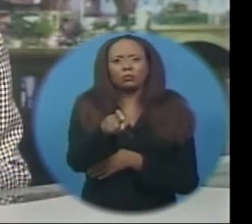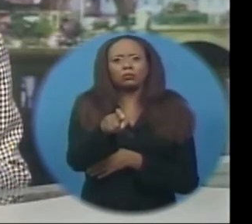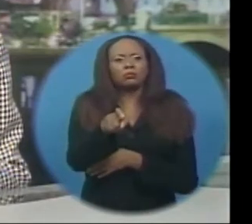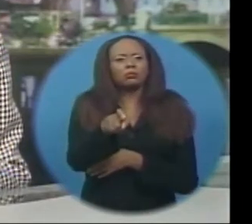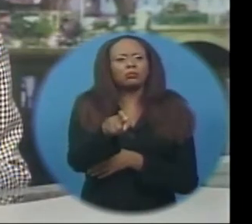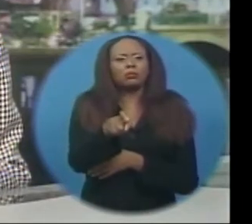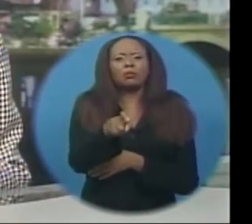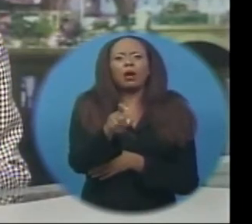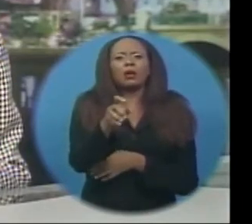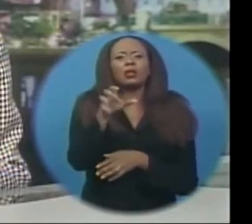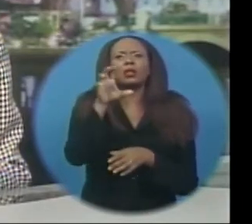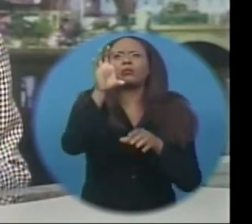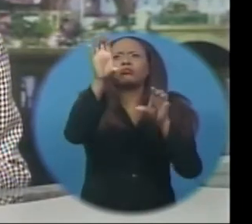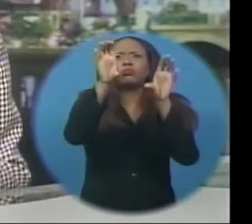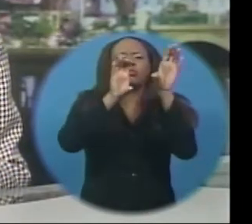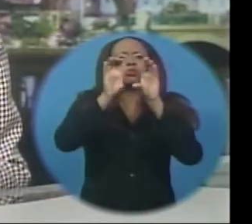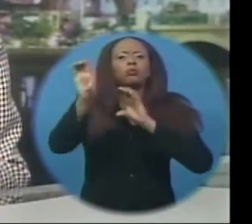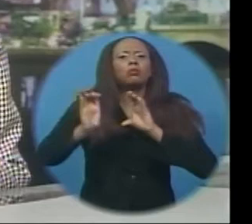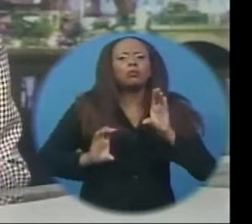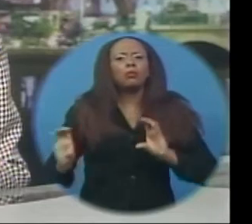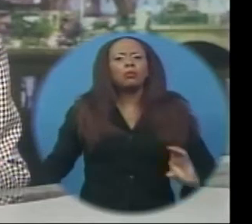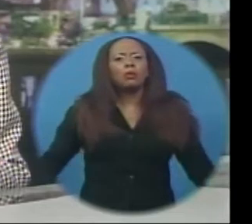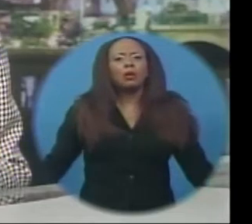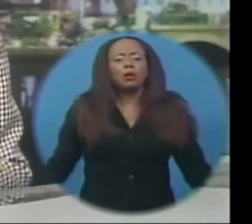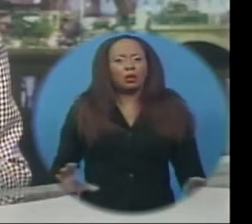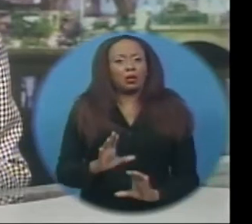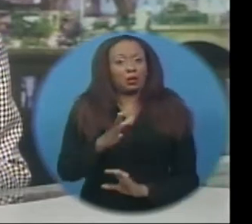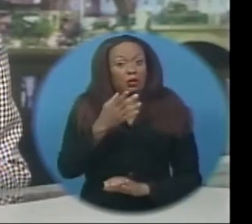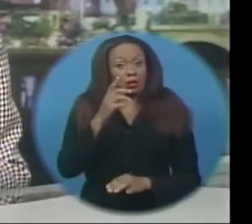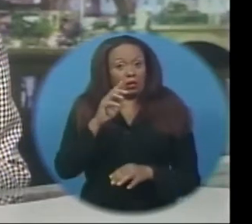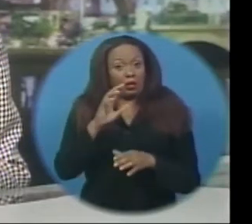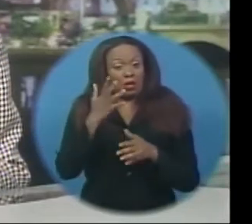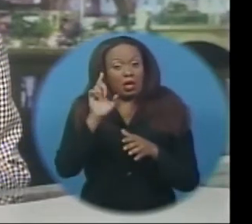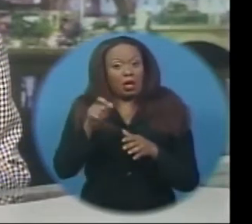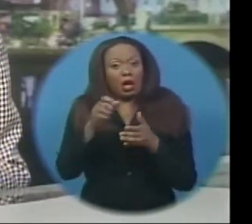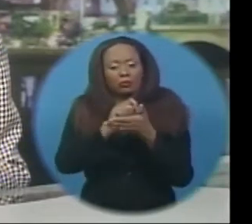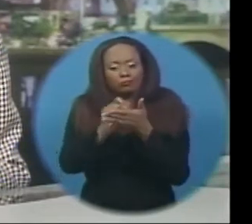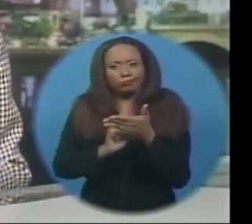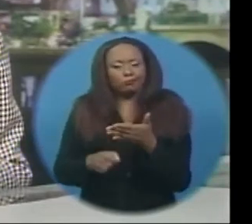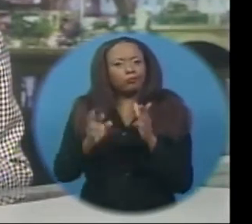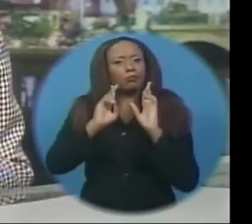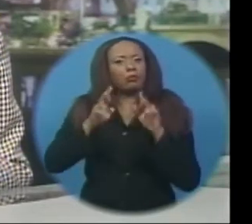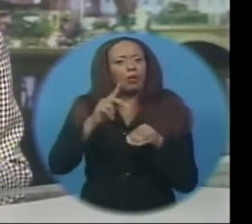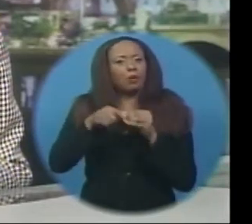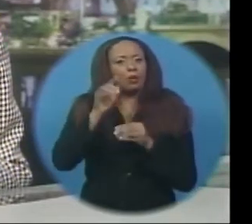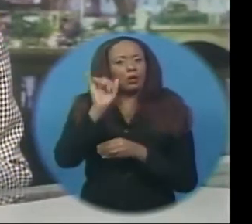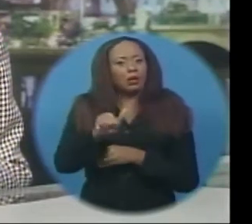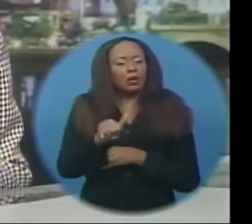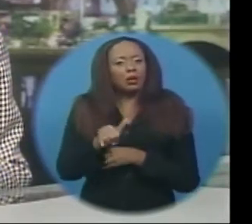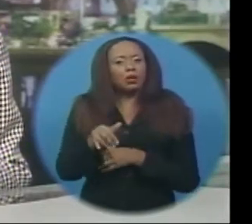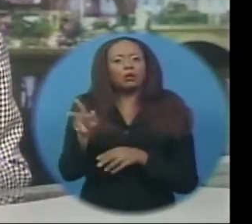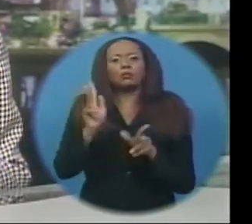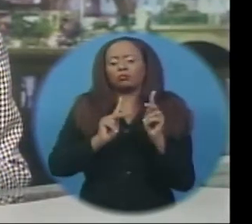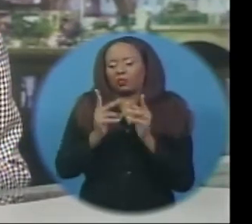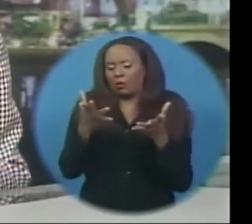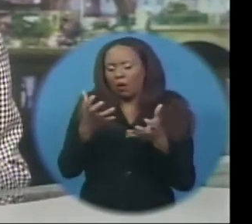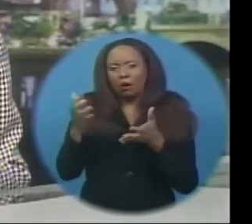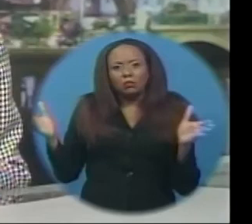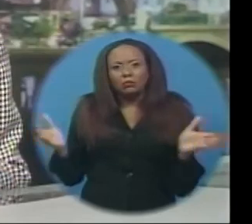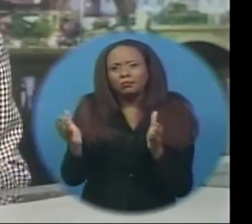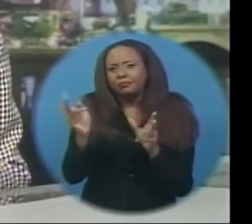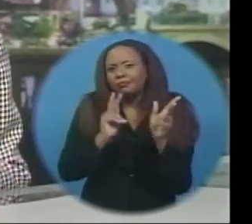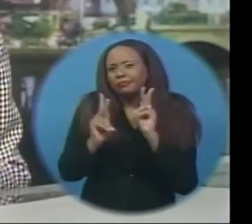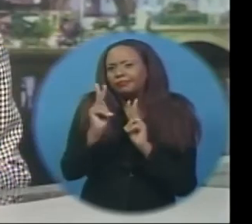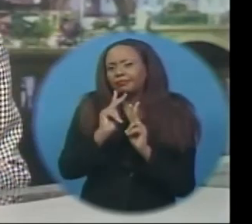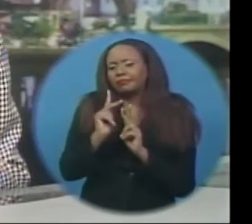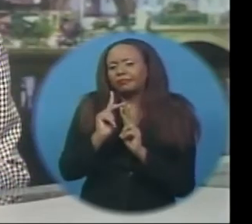about how many items were disposed and why it was pulled from the shelves. Officials are encouraging consumers to